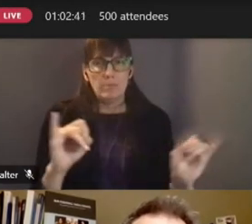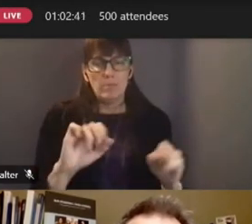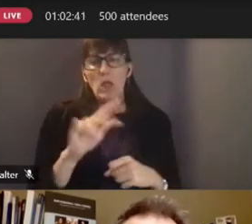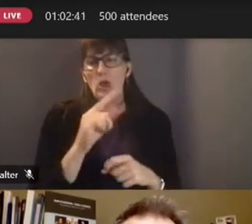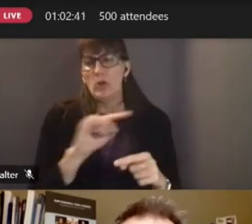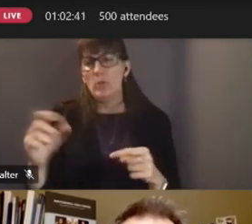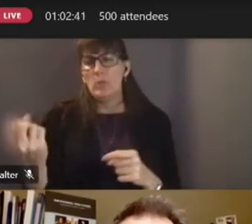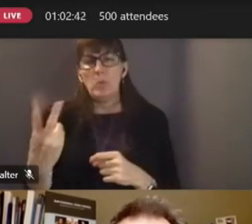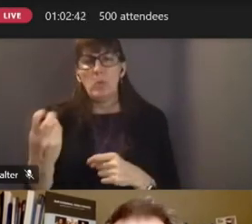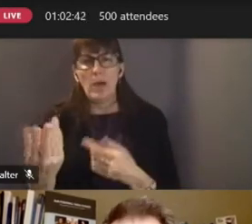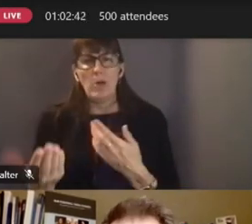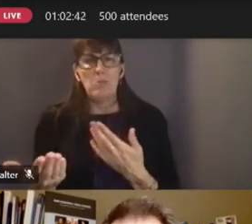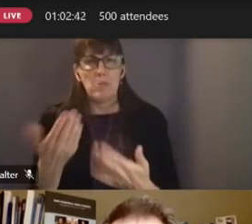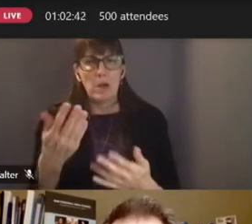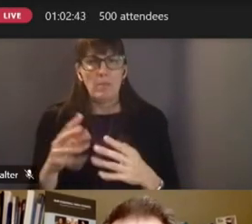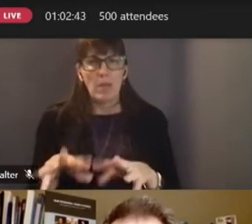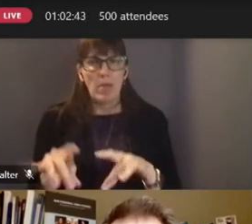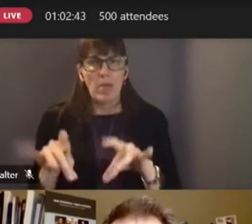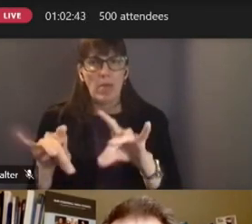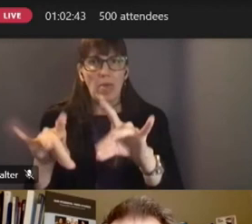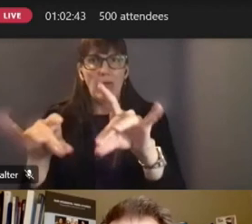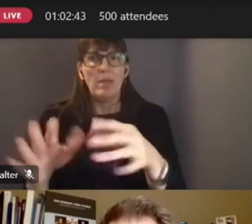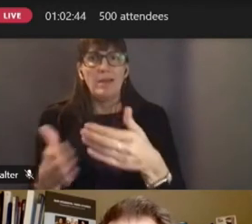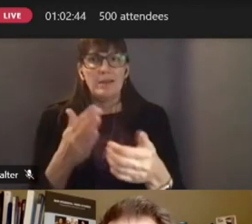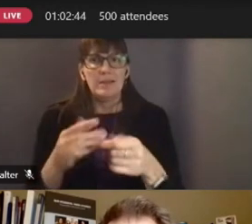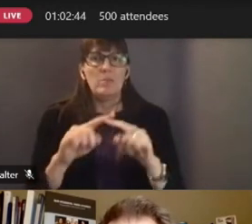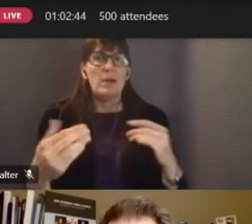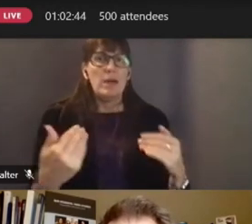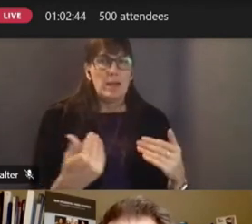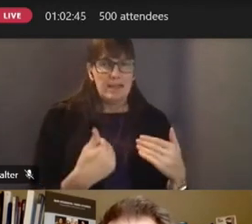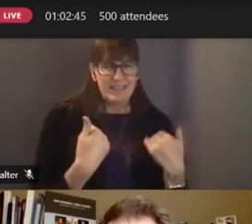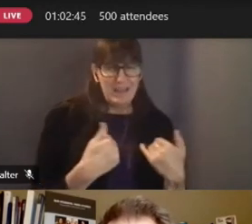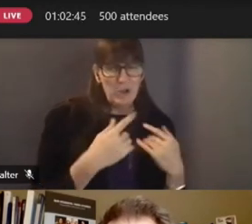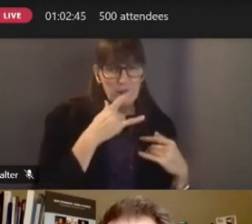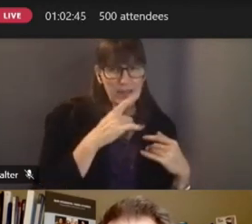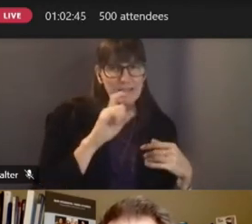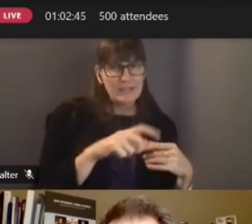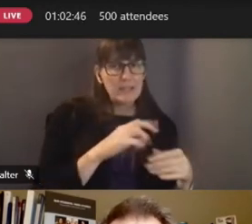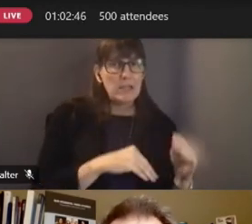but you know, the younger kids need a little bit more support and a little bit more practice, and that's totally fine.